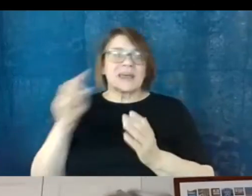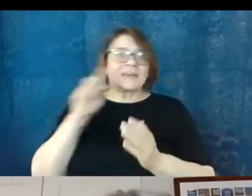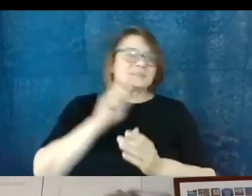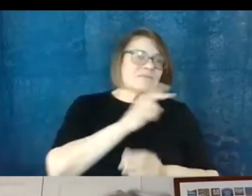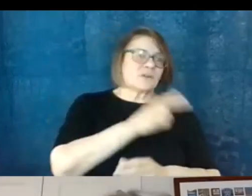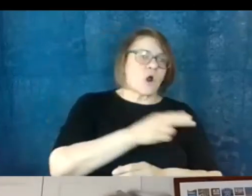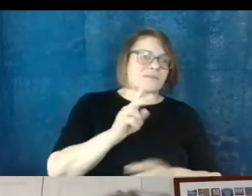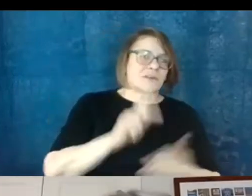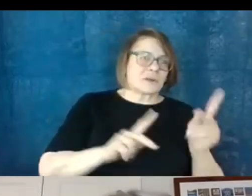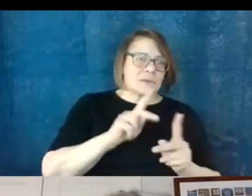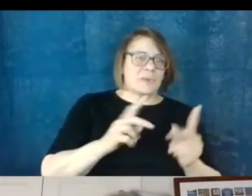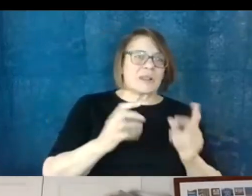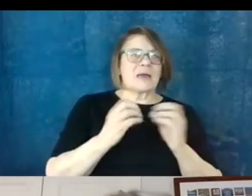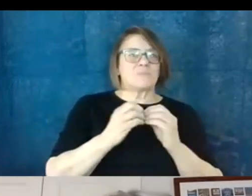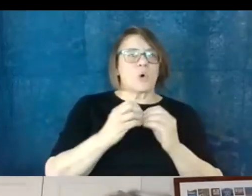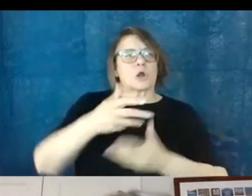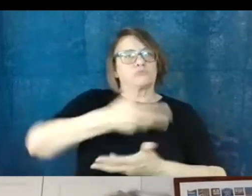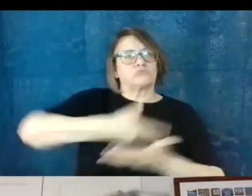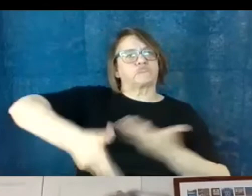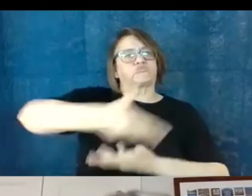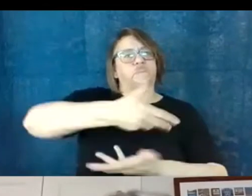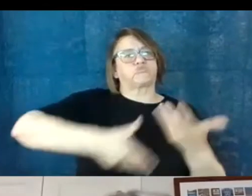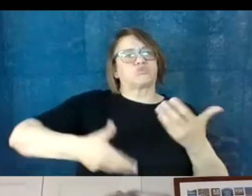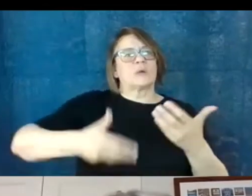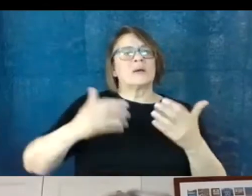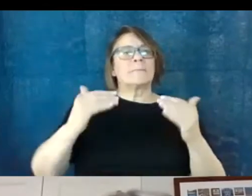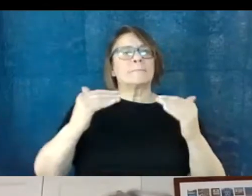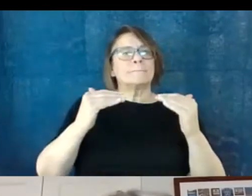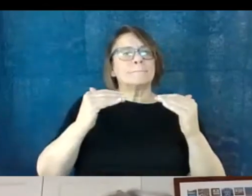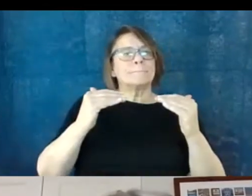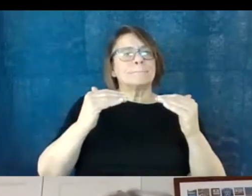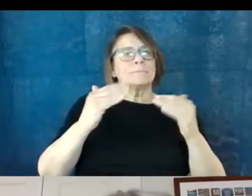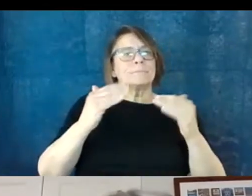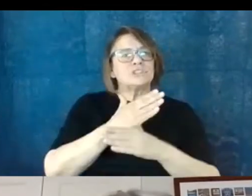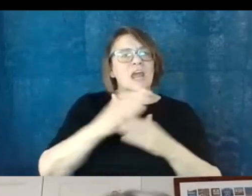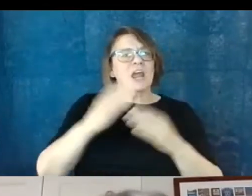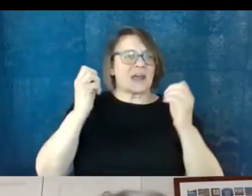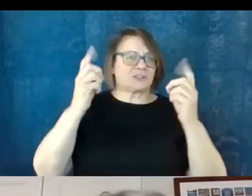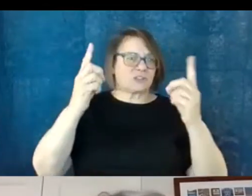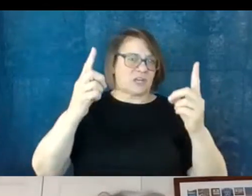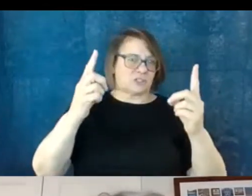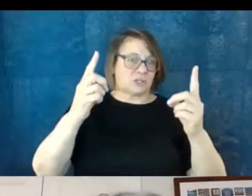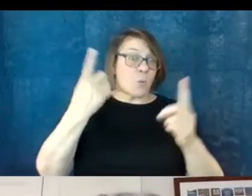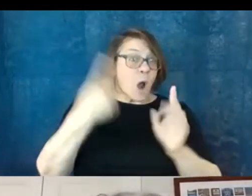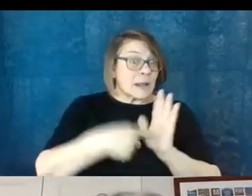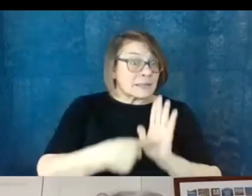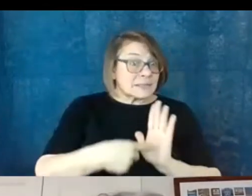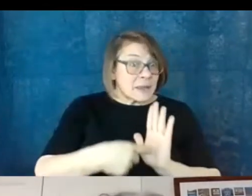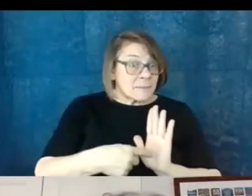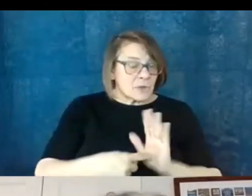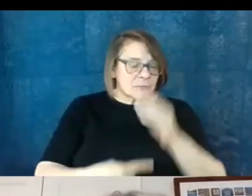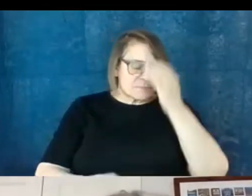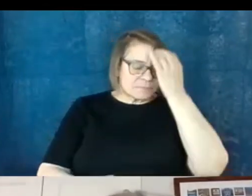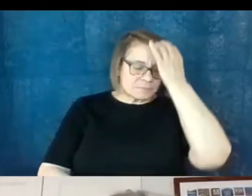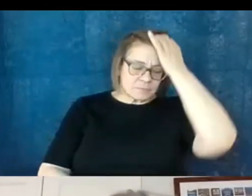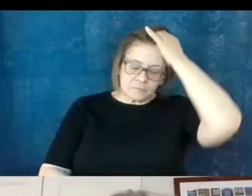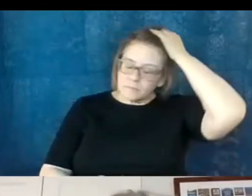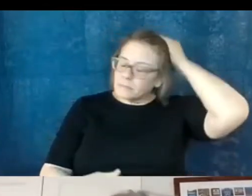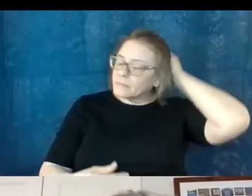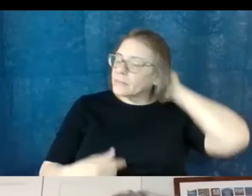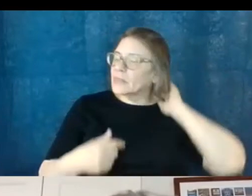hearing people had more opportunities for mutual education. An example that I can think of, I very